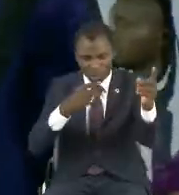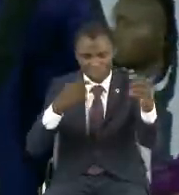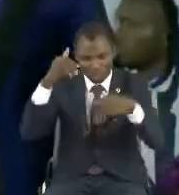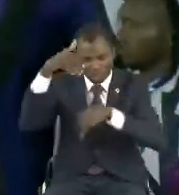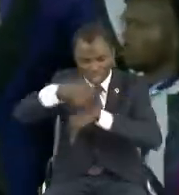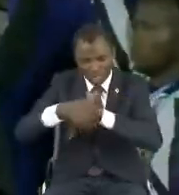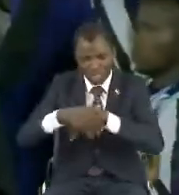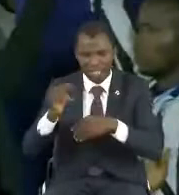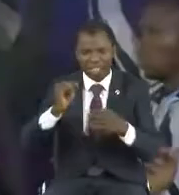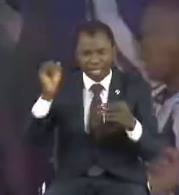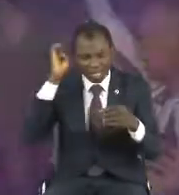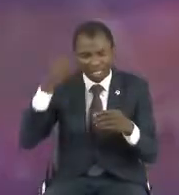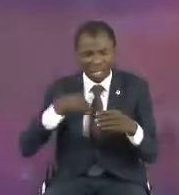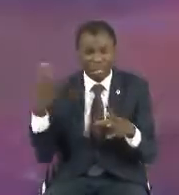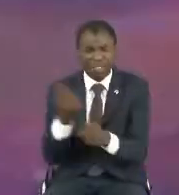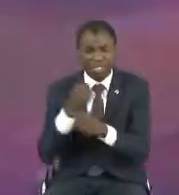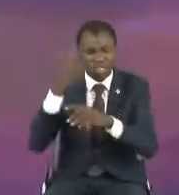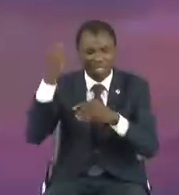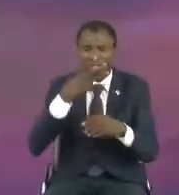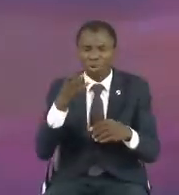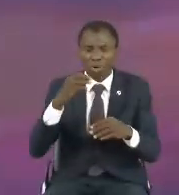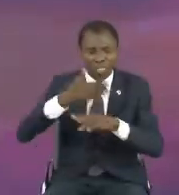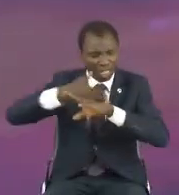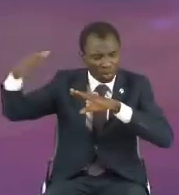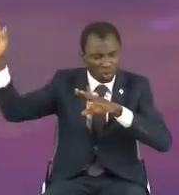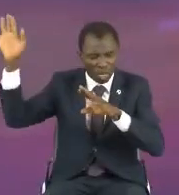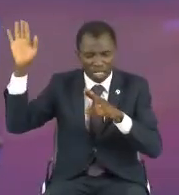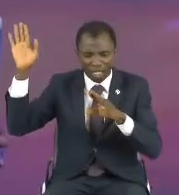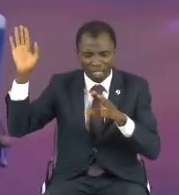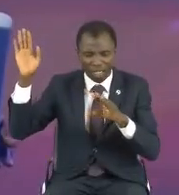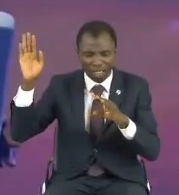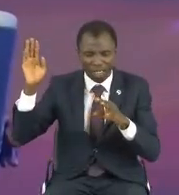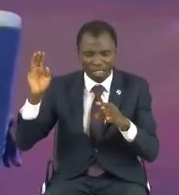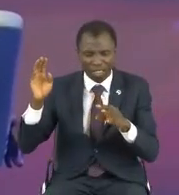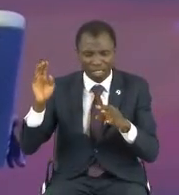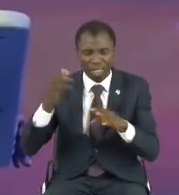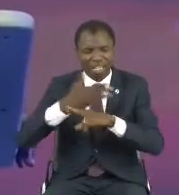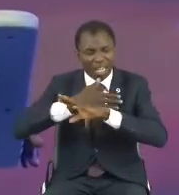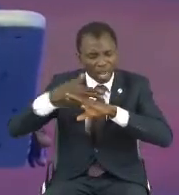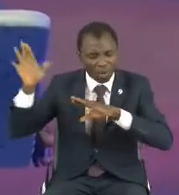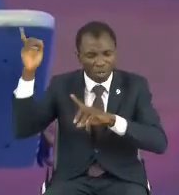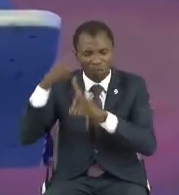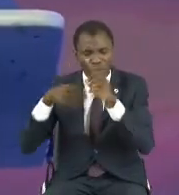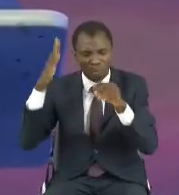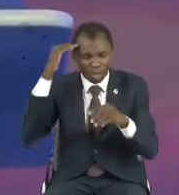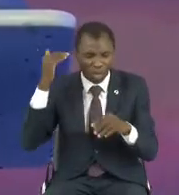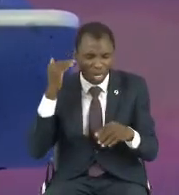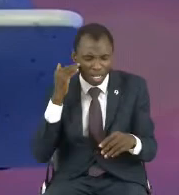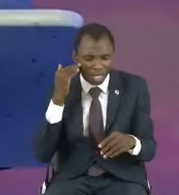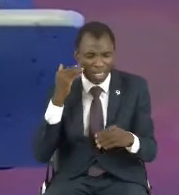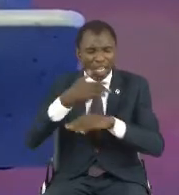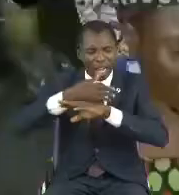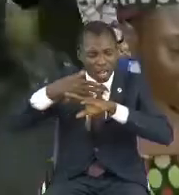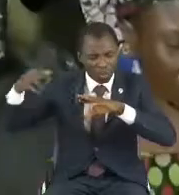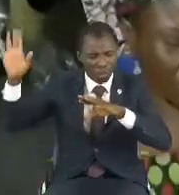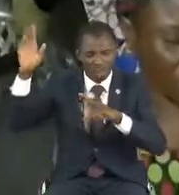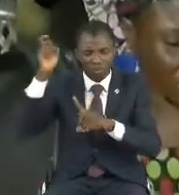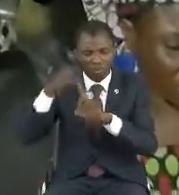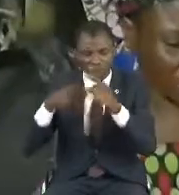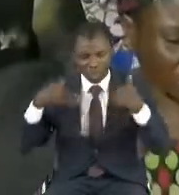the curse away from you, away from your head, away from your